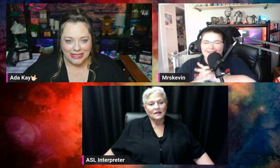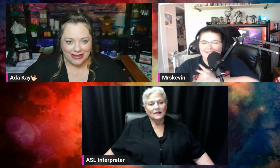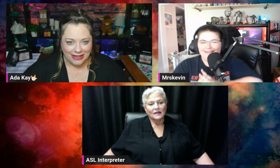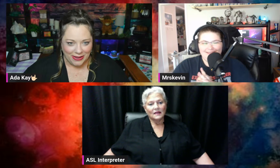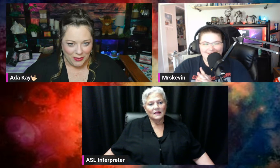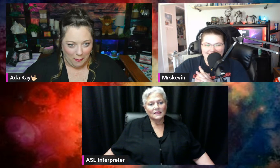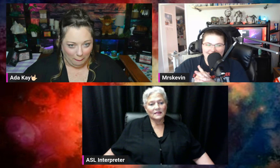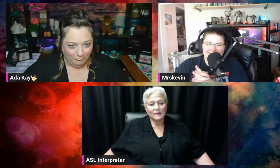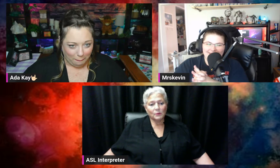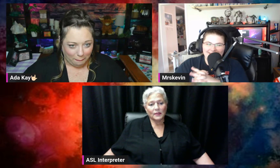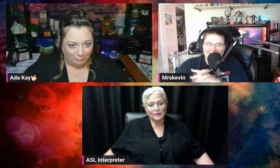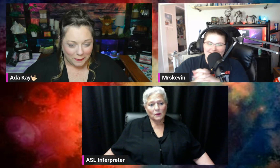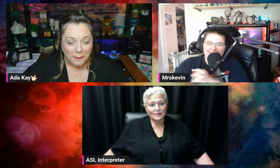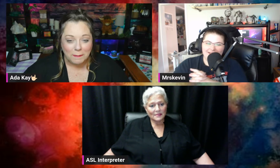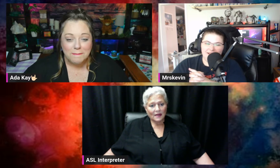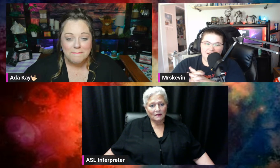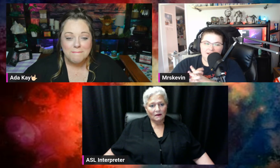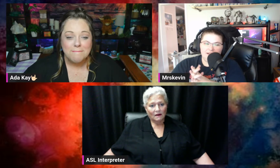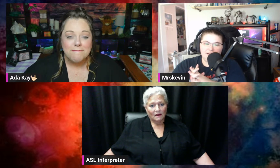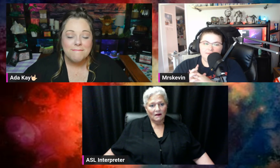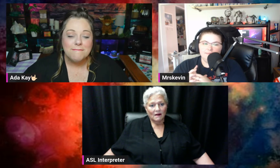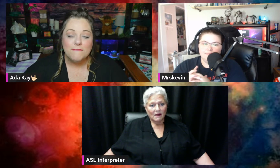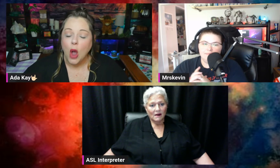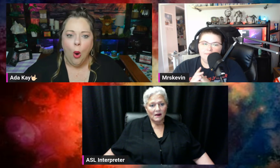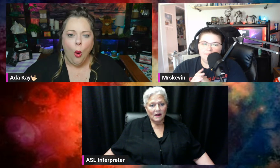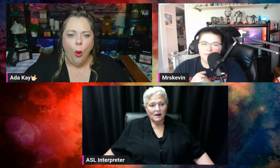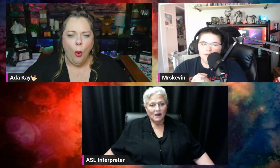It, Did they put him on the stand?